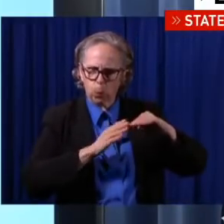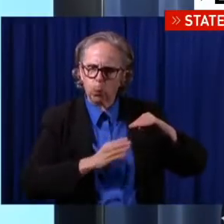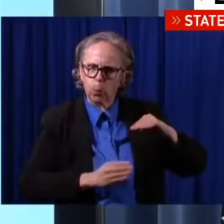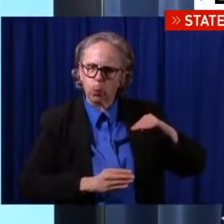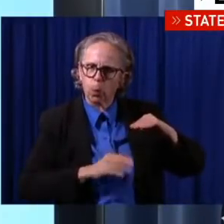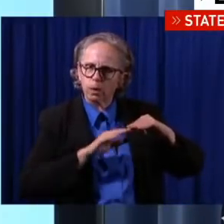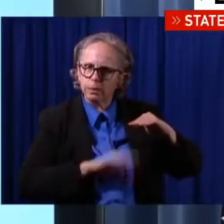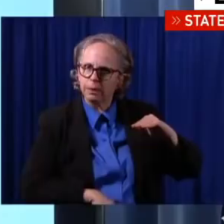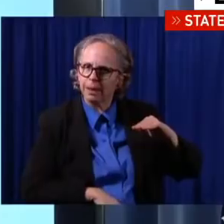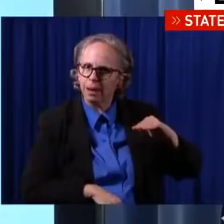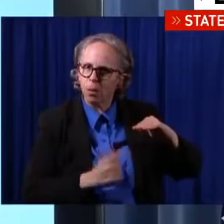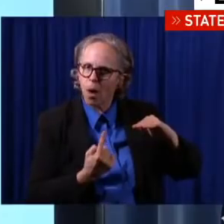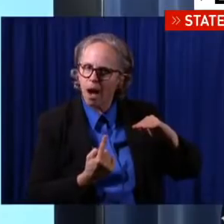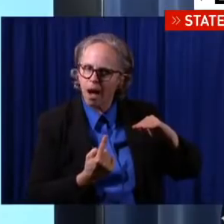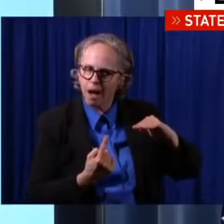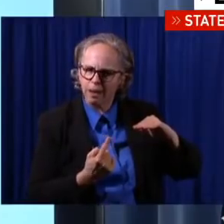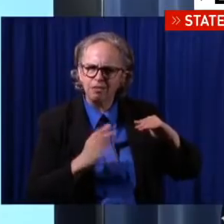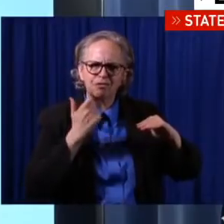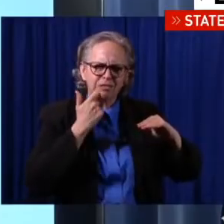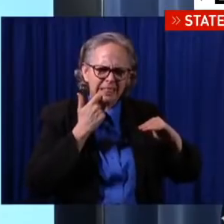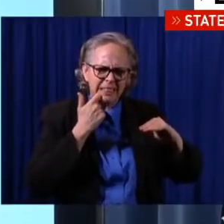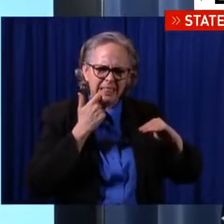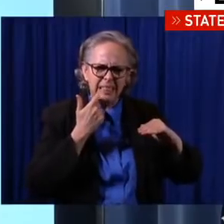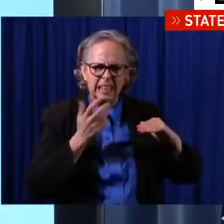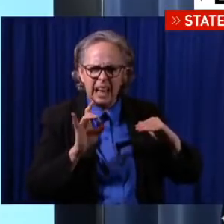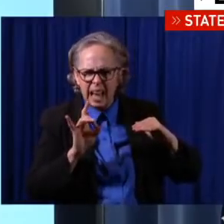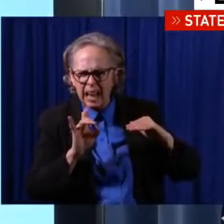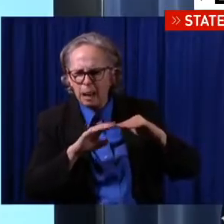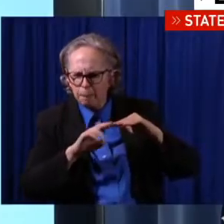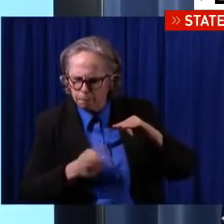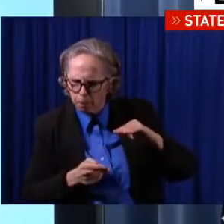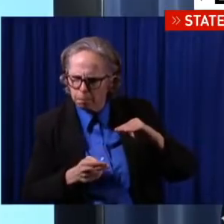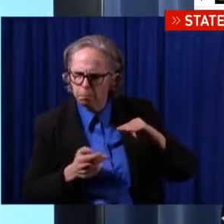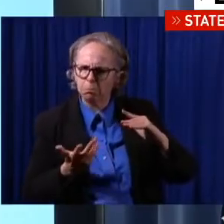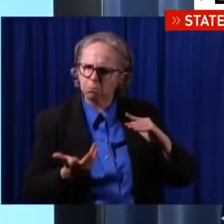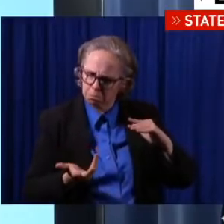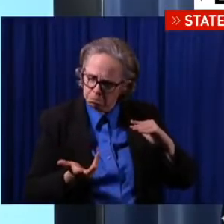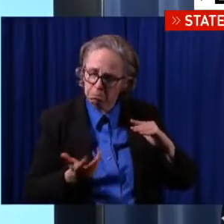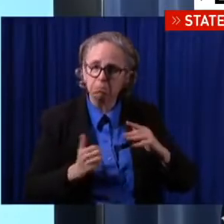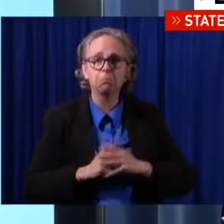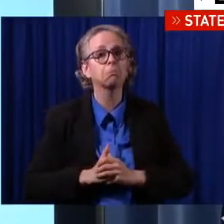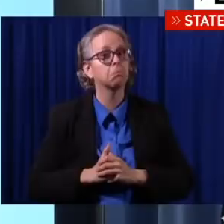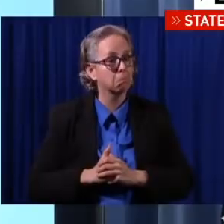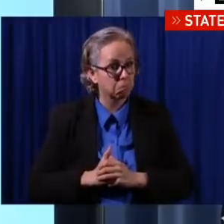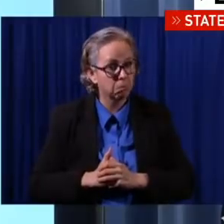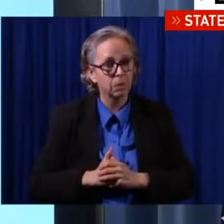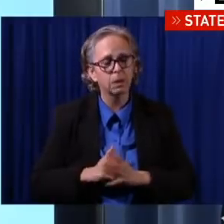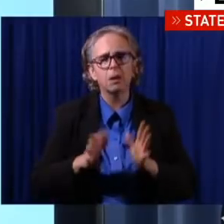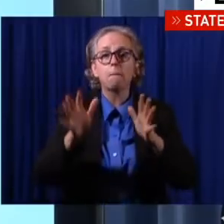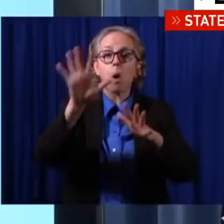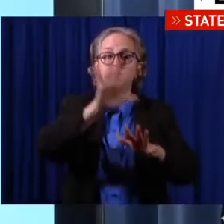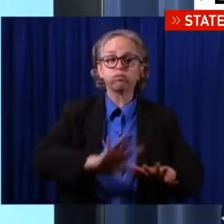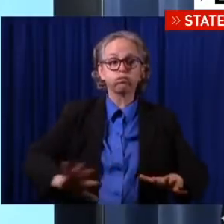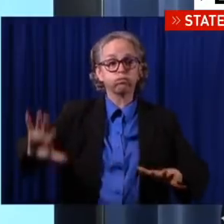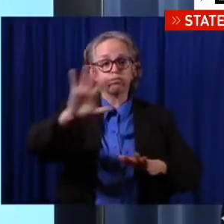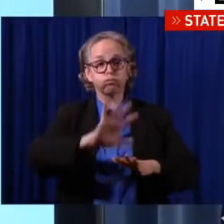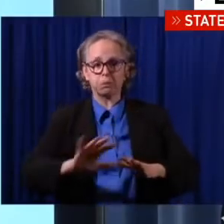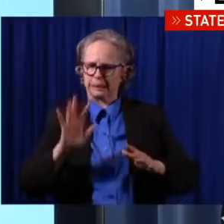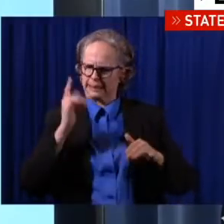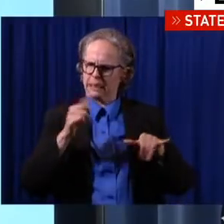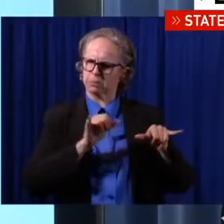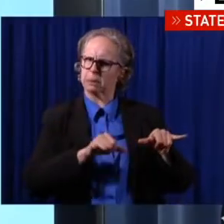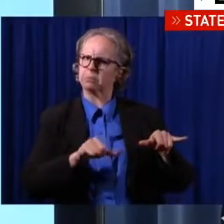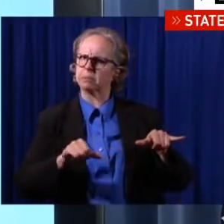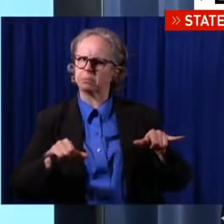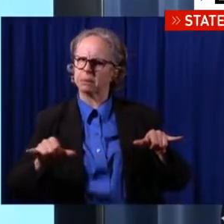we saw the other day. Dayton is down a little bit, but they're in the general vicinity where they were. You